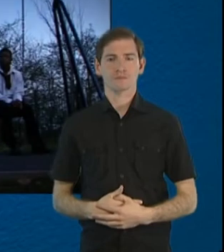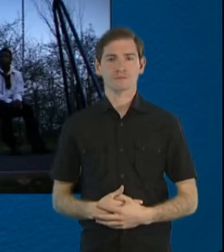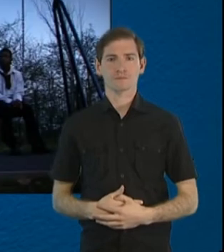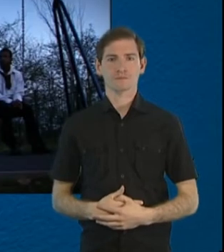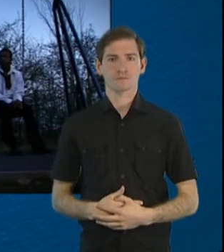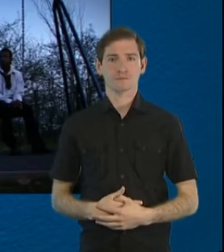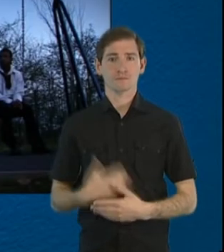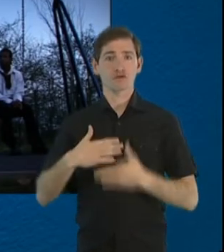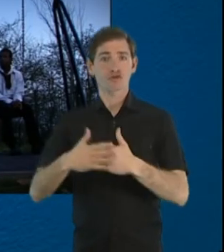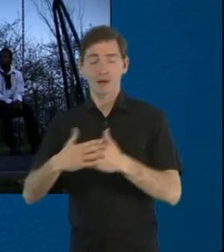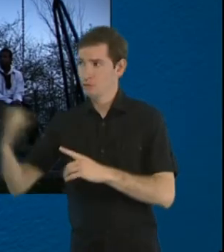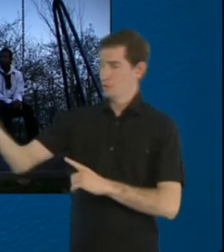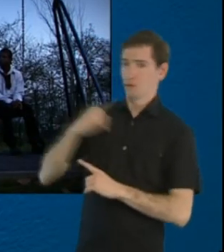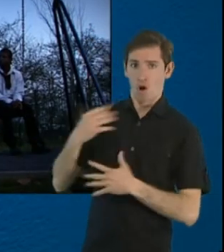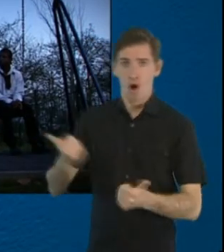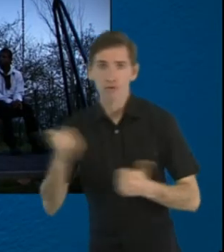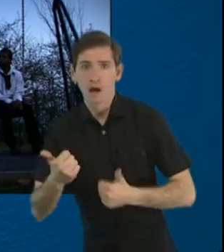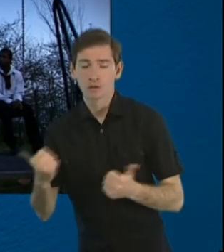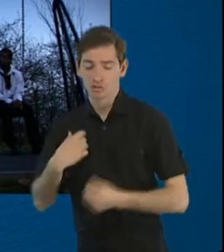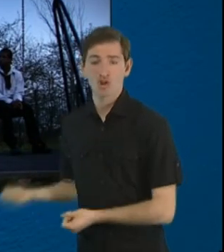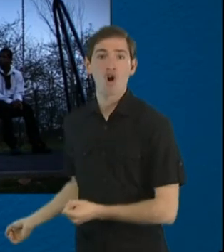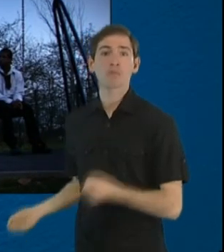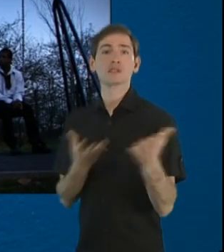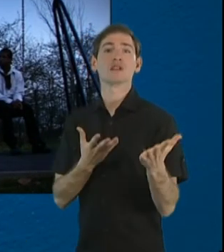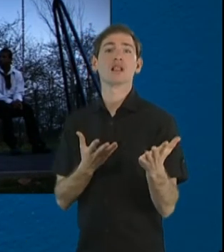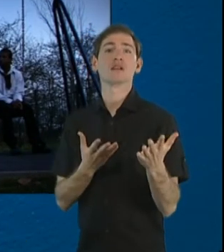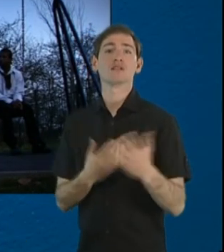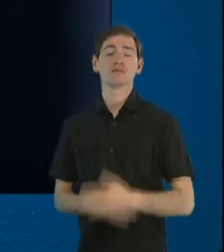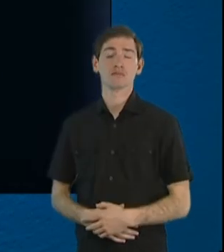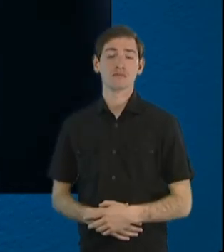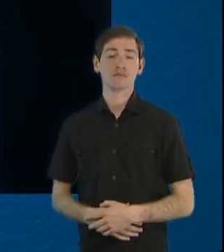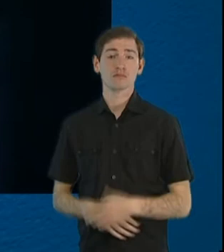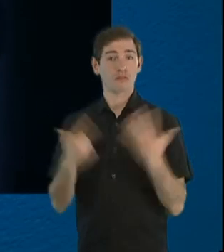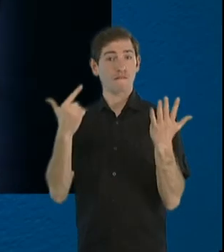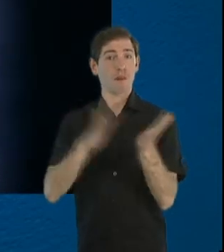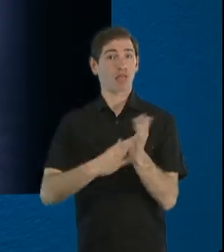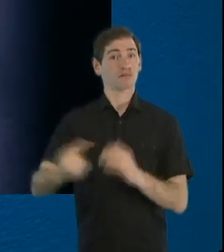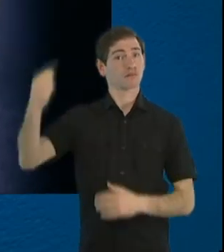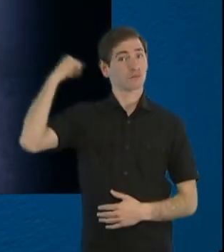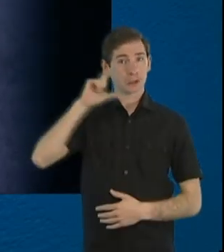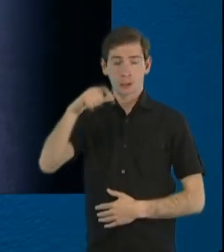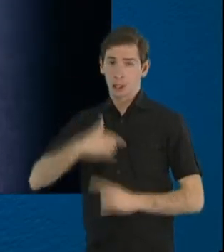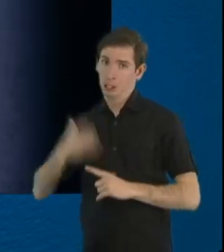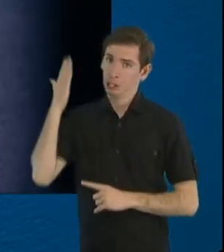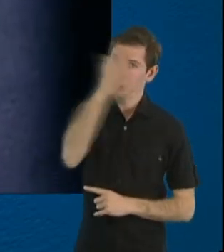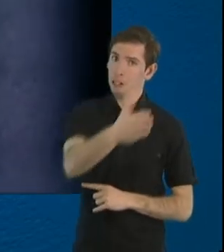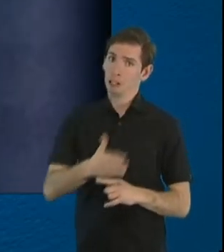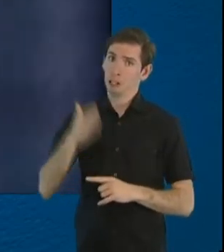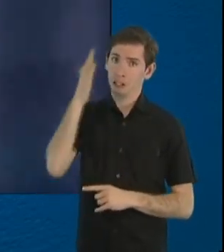My friends came and found me. I had to go to hospital. That was like 7 months ago. And I'm still